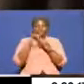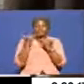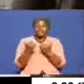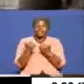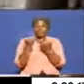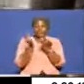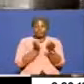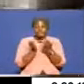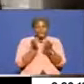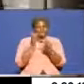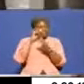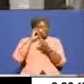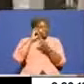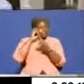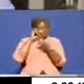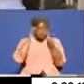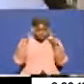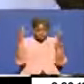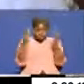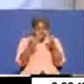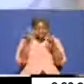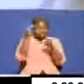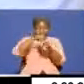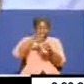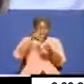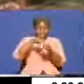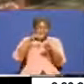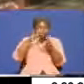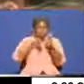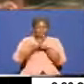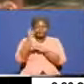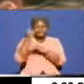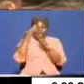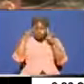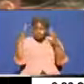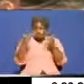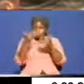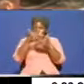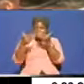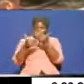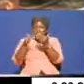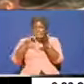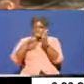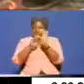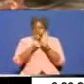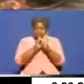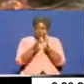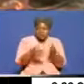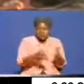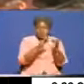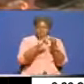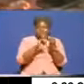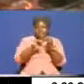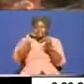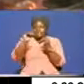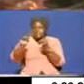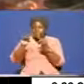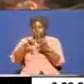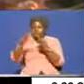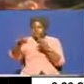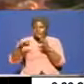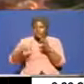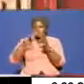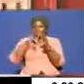increasing investments in Kenya, focusing on infrastructural projects such as roads, dams, transports and logistics, as well